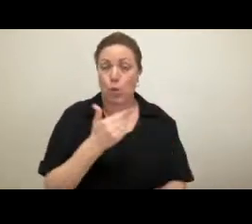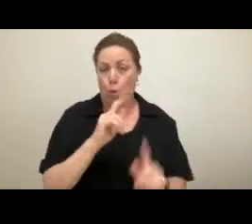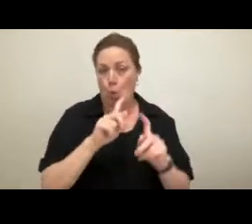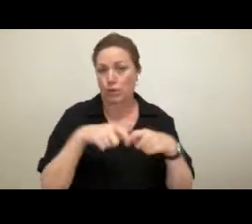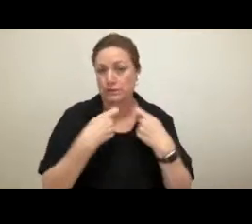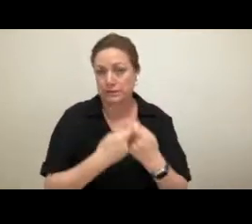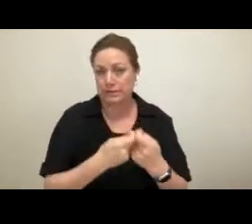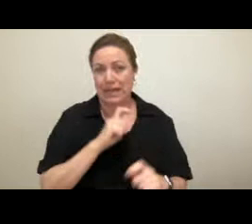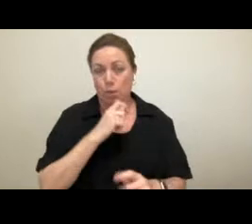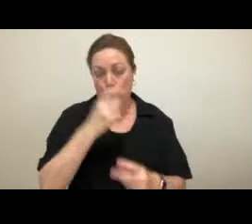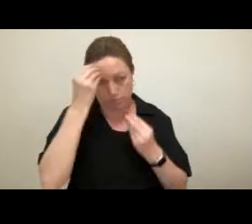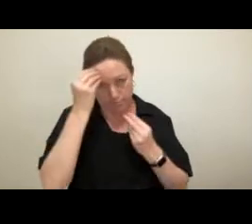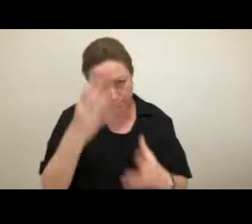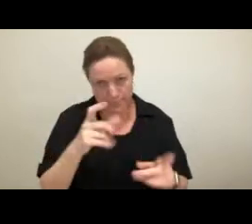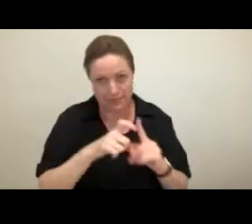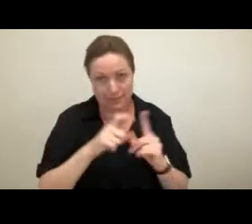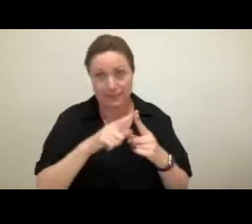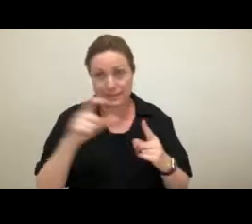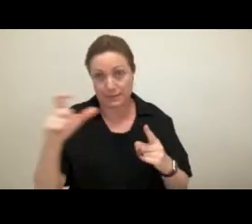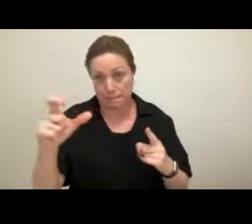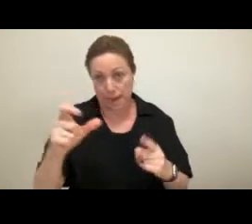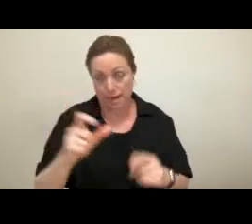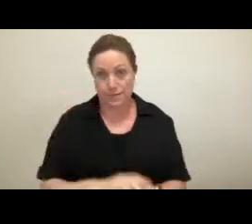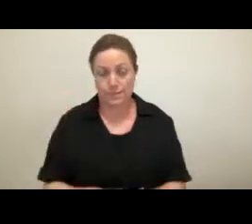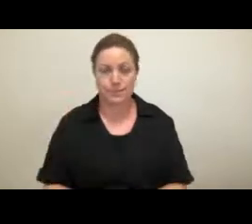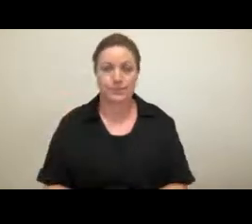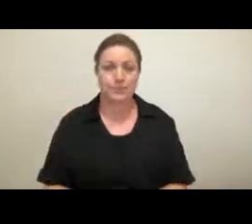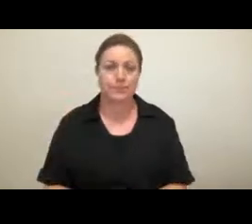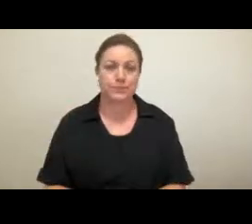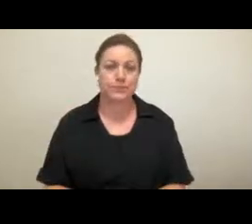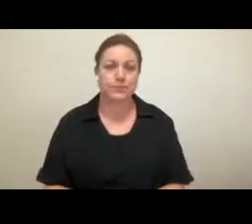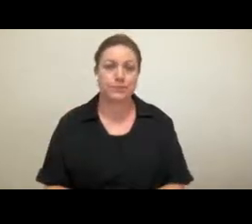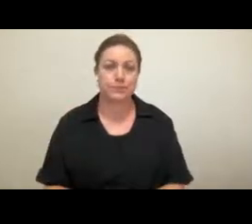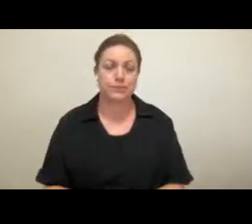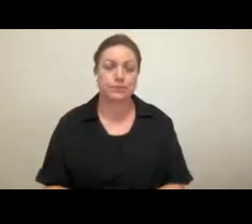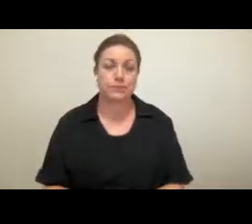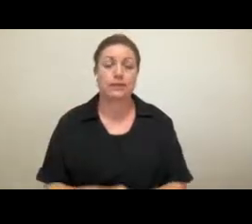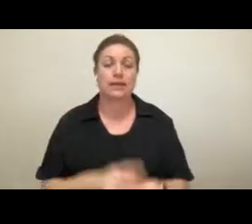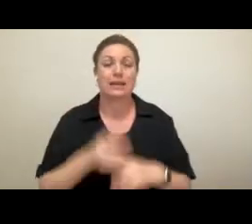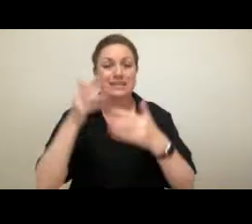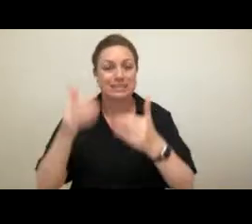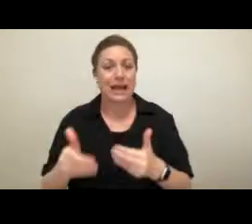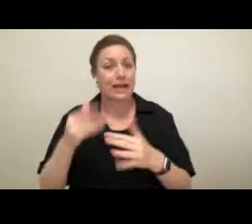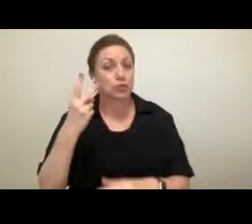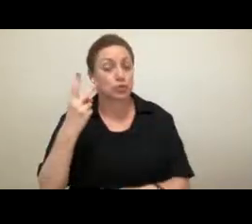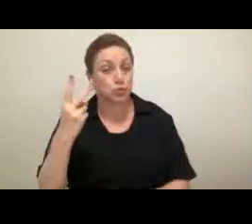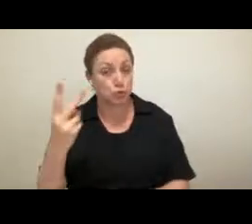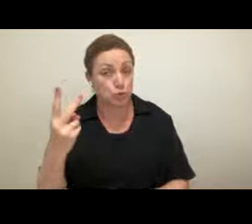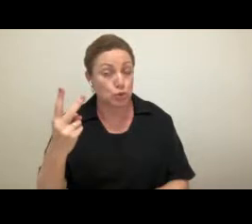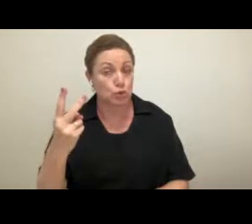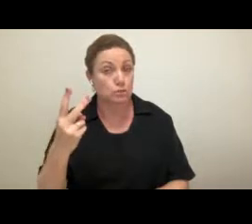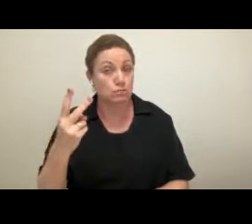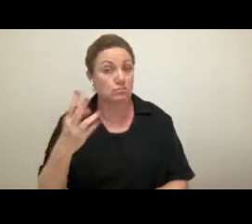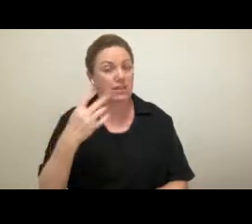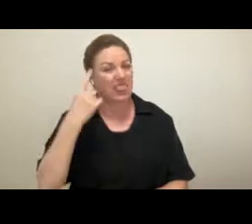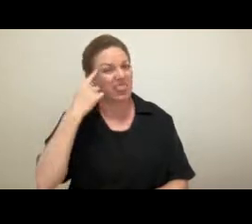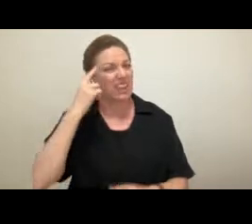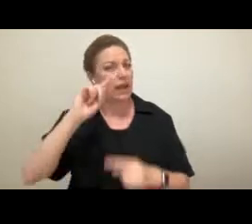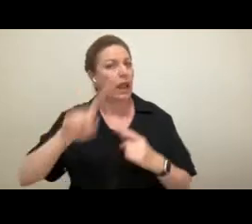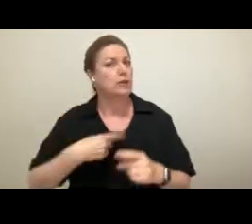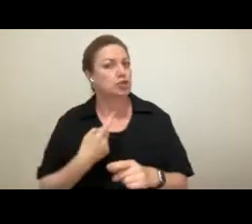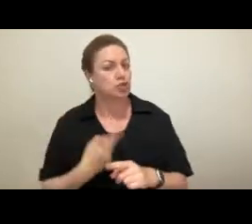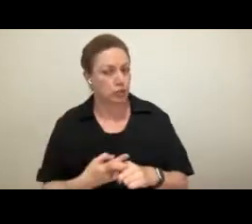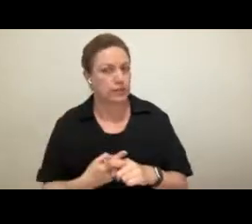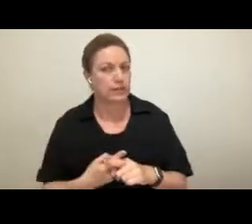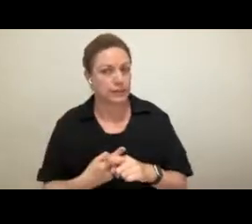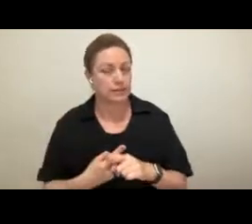Stage two is likely to occur next year. At this stage, shortlisted artists or teams are paid